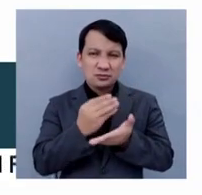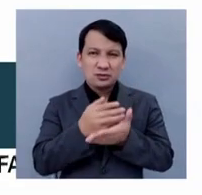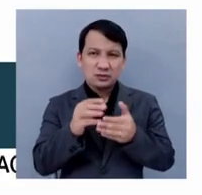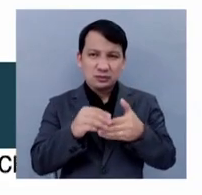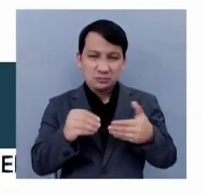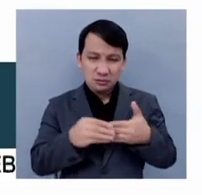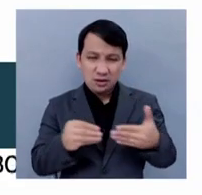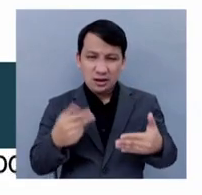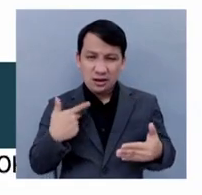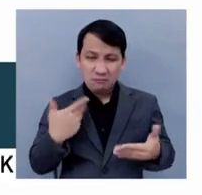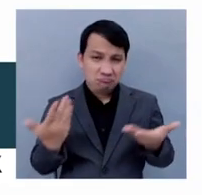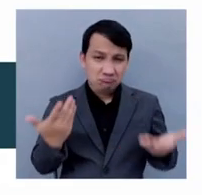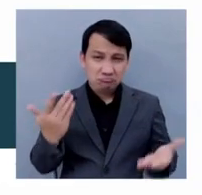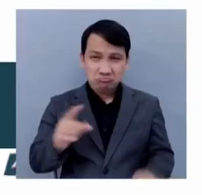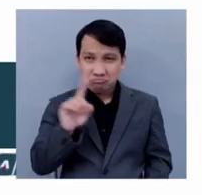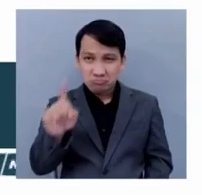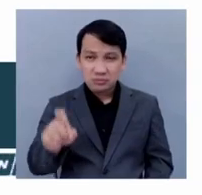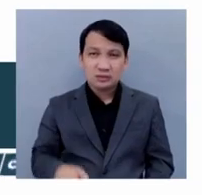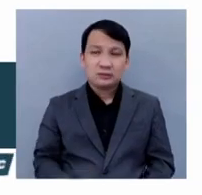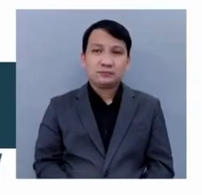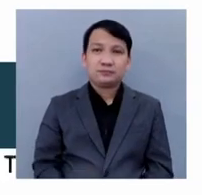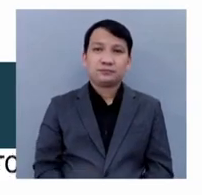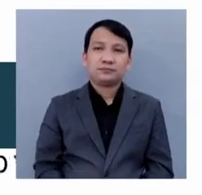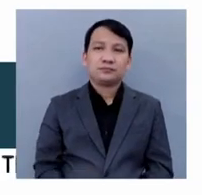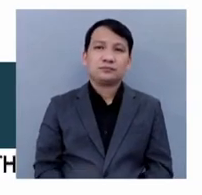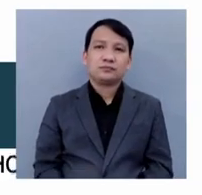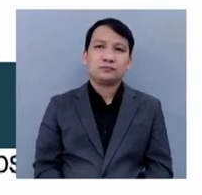Do you have any word regarding that?